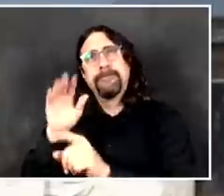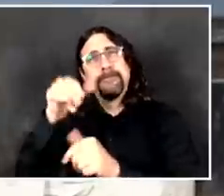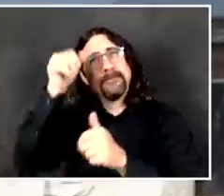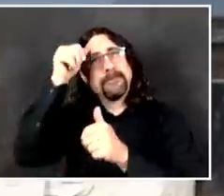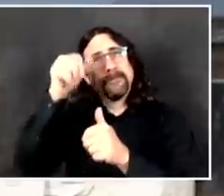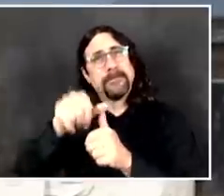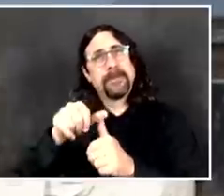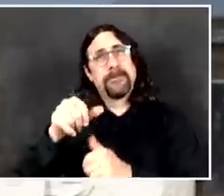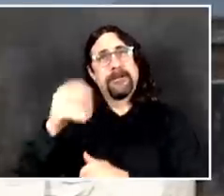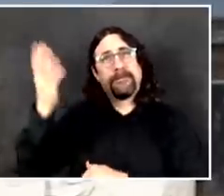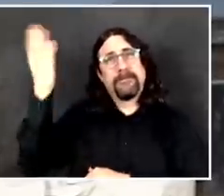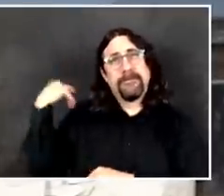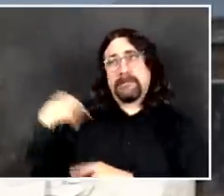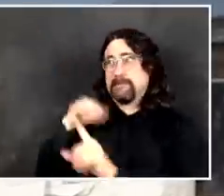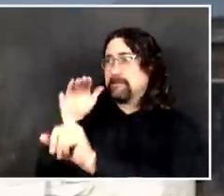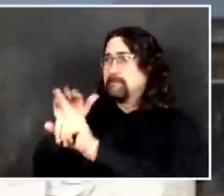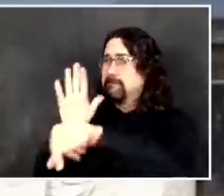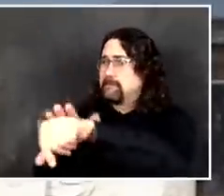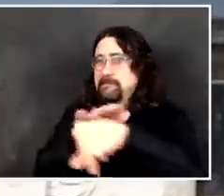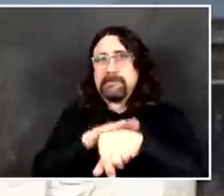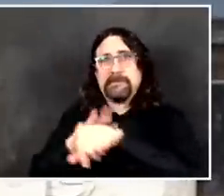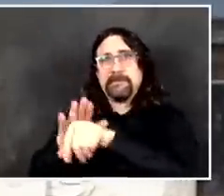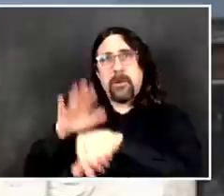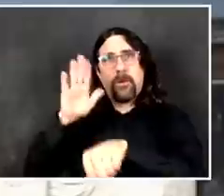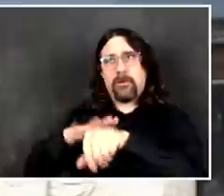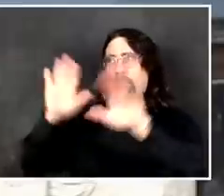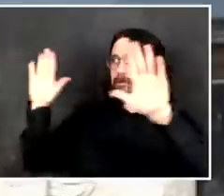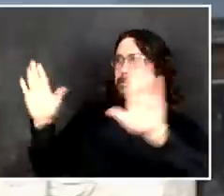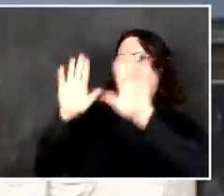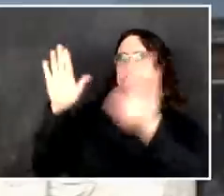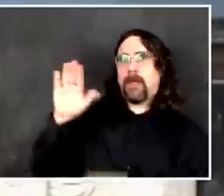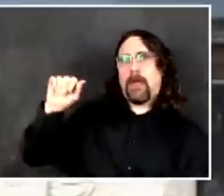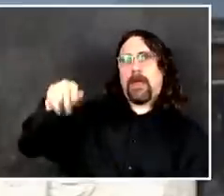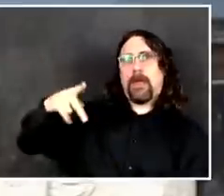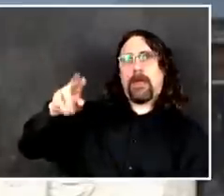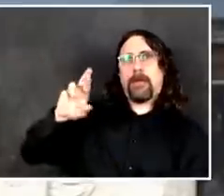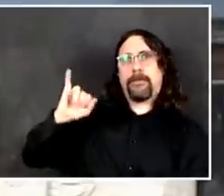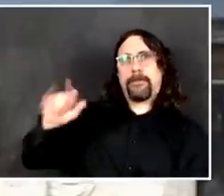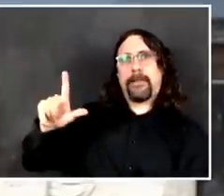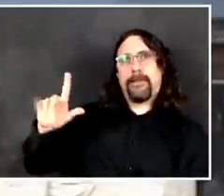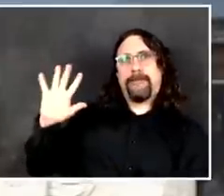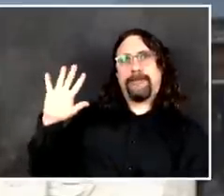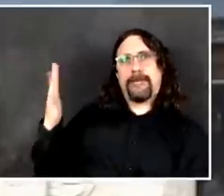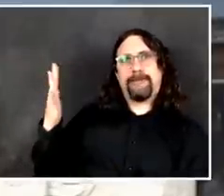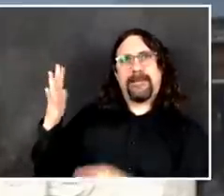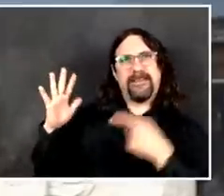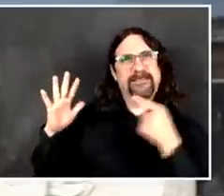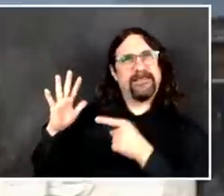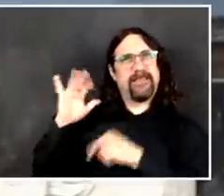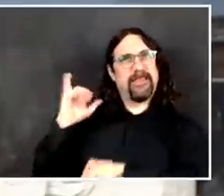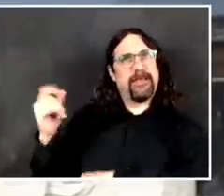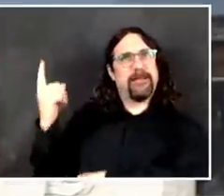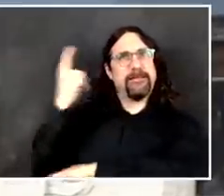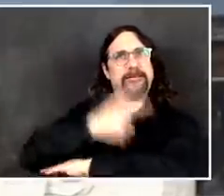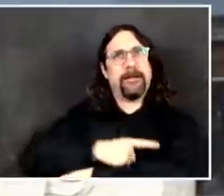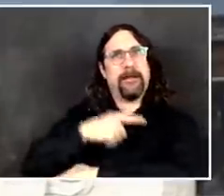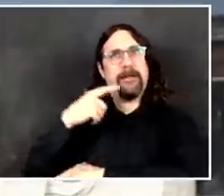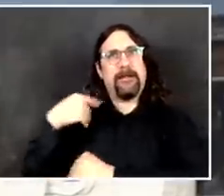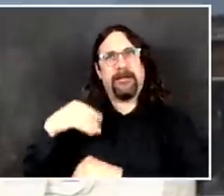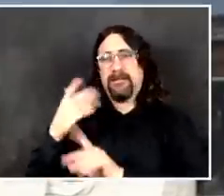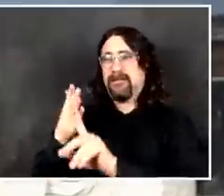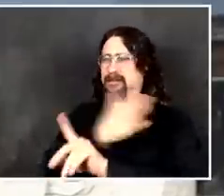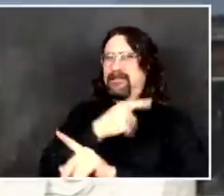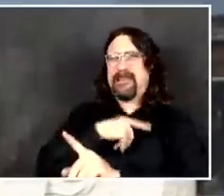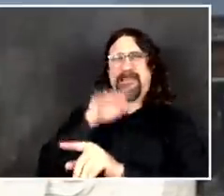felt, based on every projection, based on all the evidence, that we were going to be at a point where we might run out of ventilators.